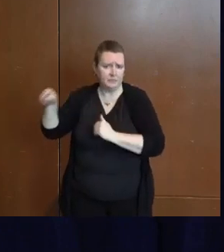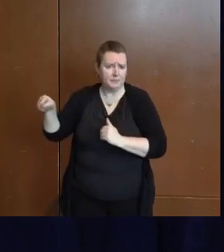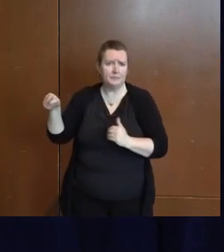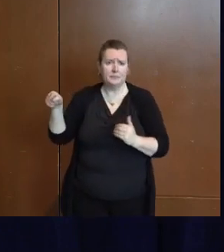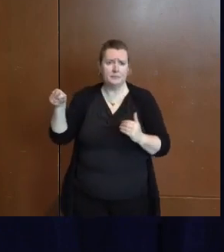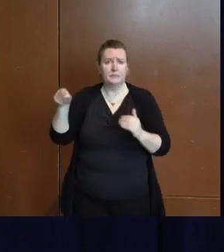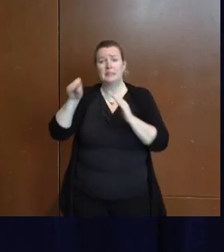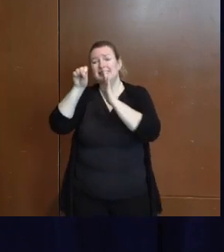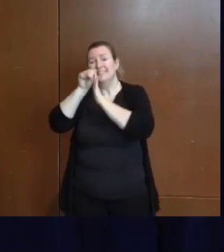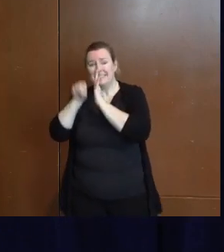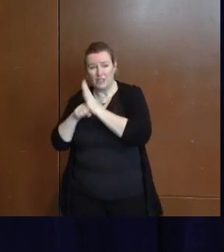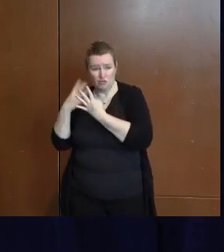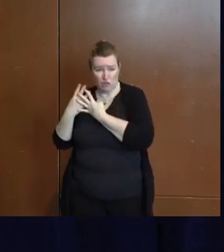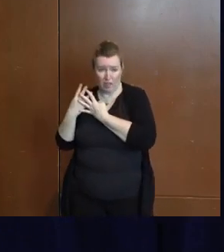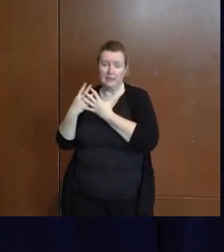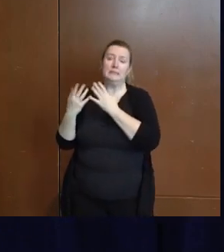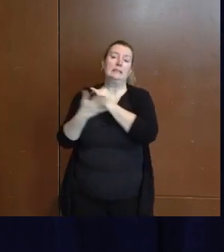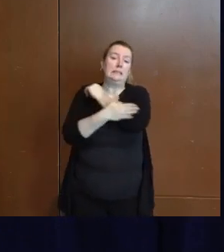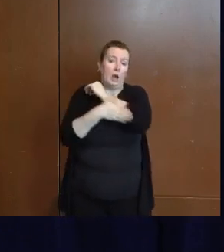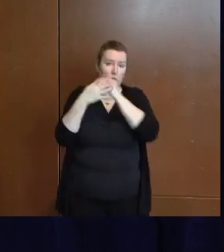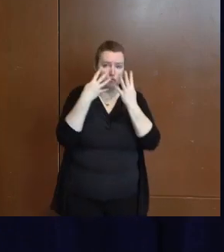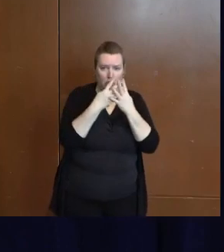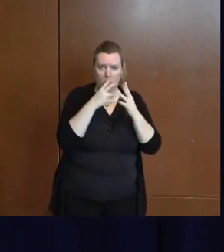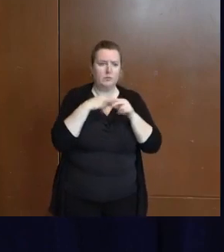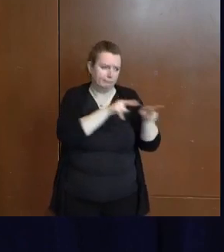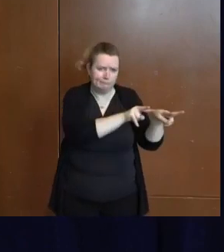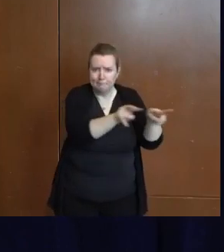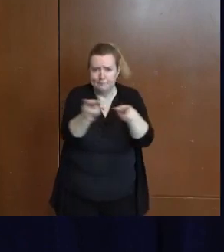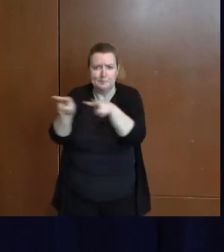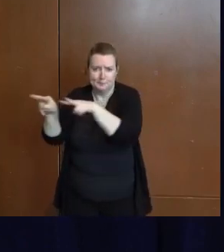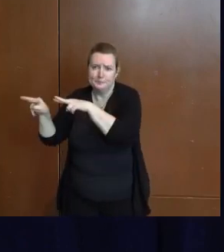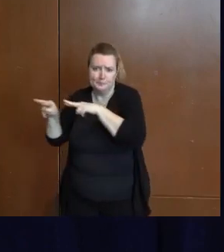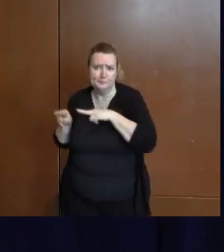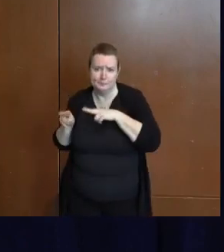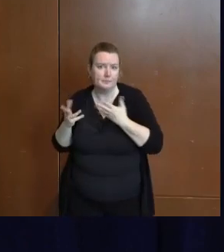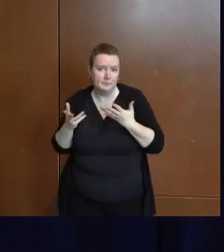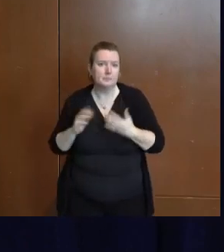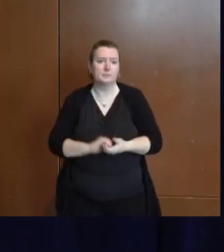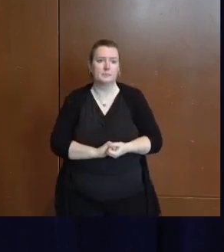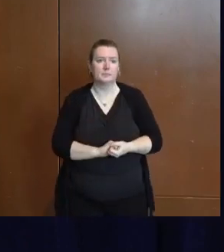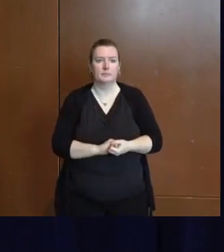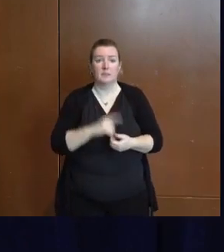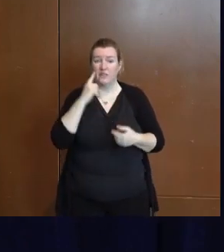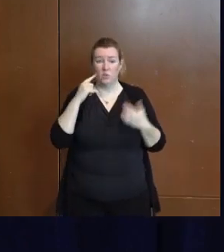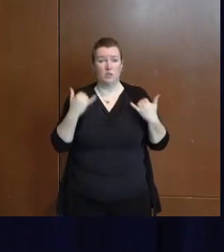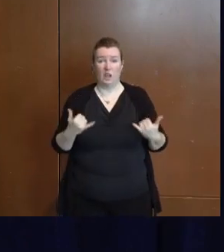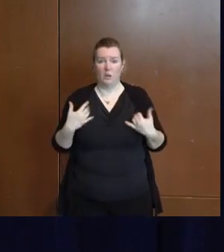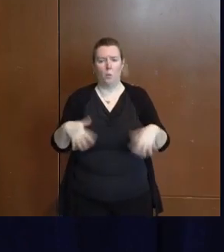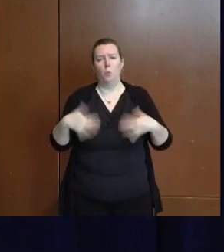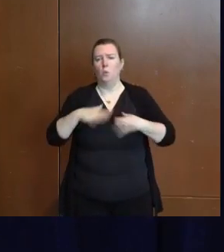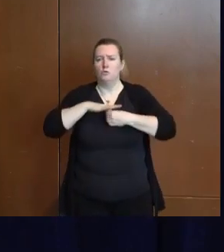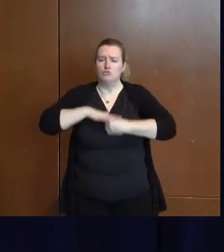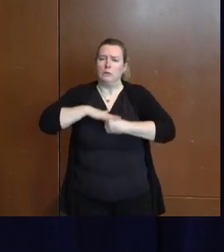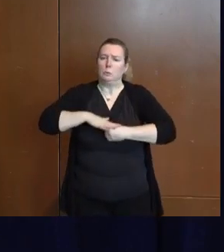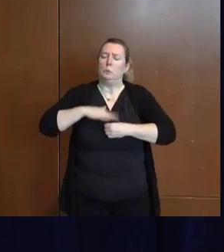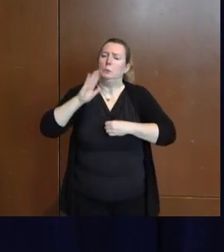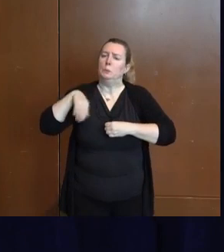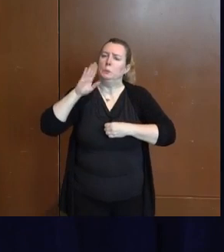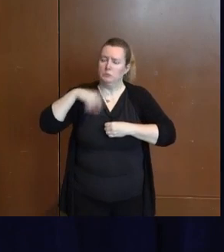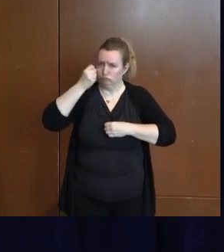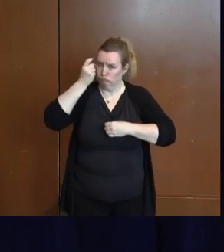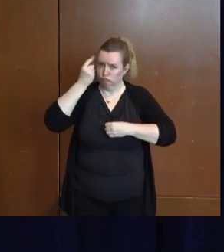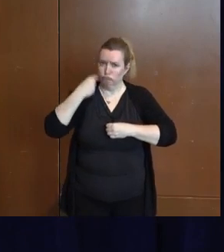I know this continues to be a stressful time for New Jersey residents. You know, in times of crisis, as the governor has shared, we all